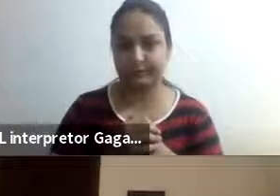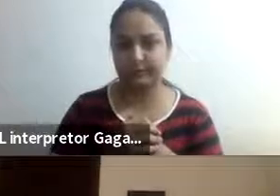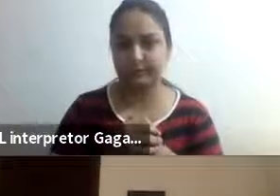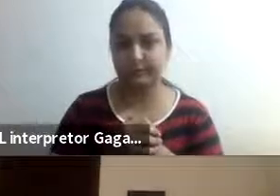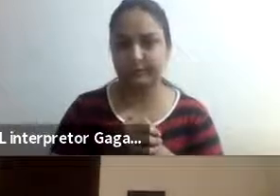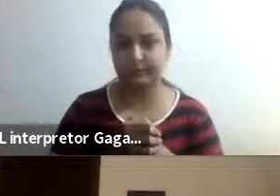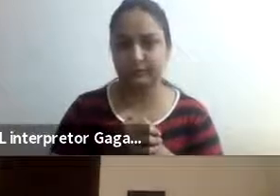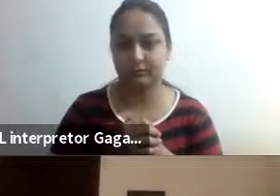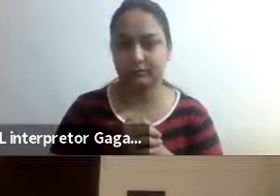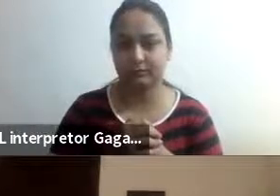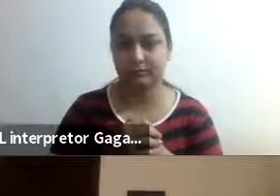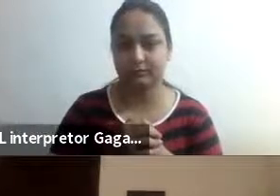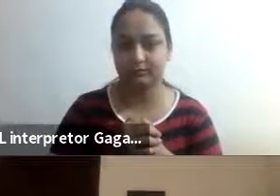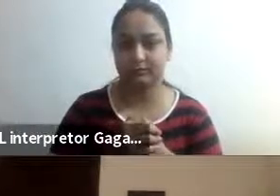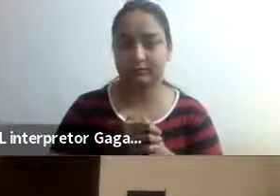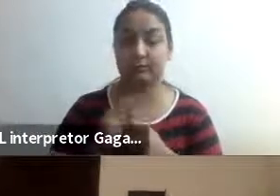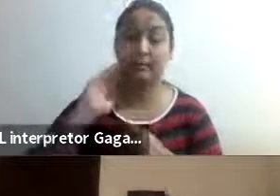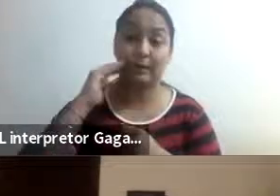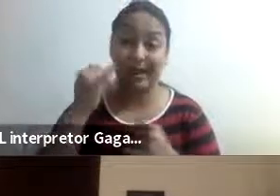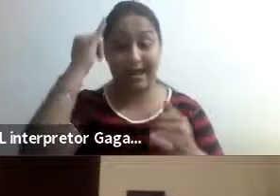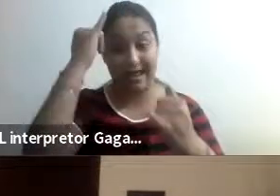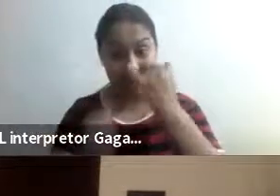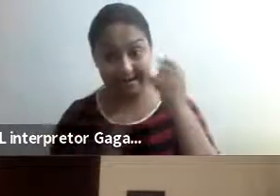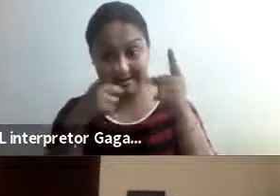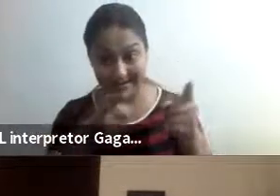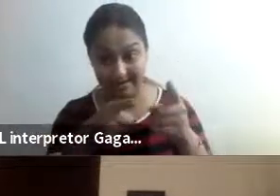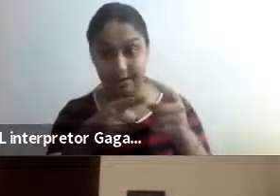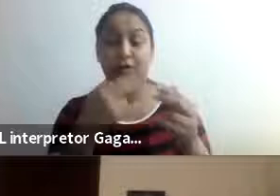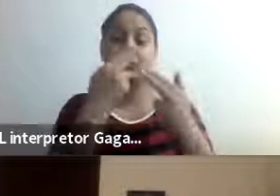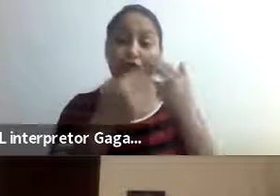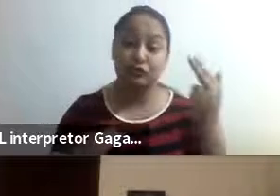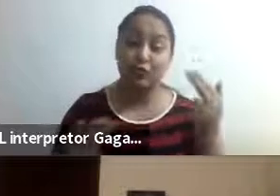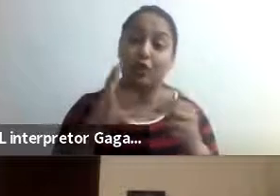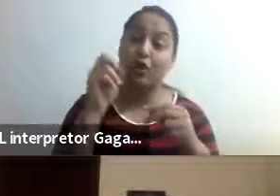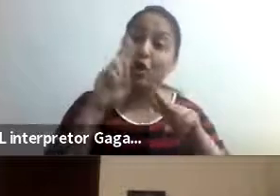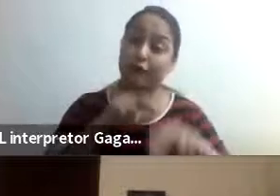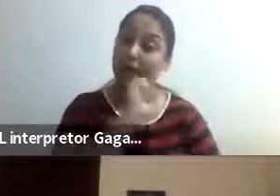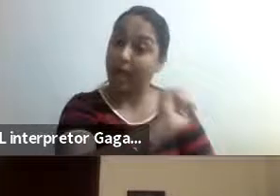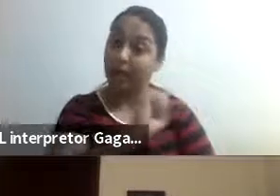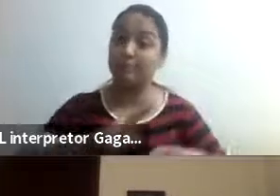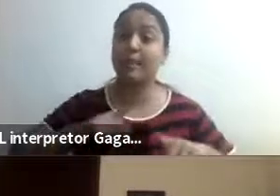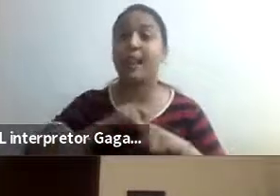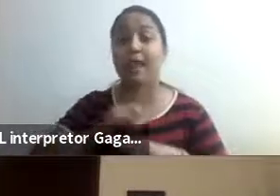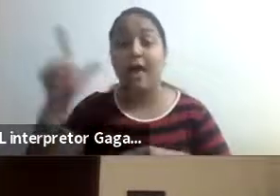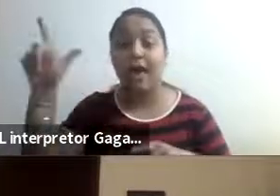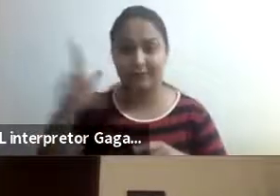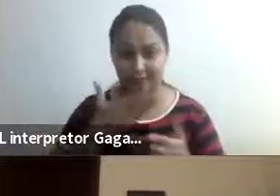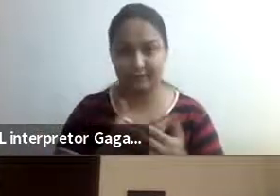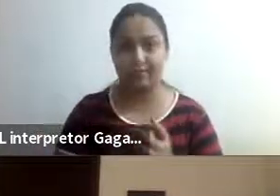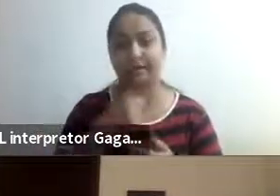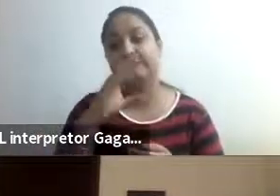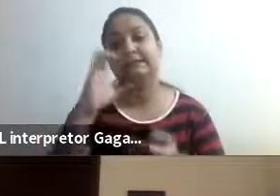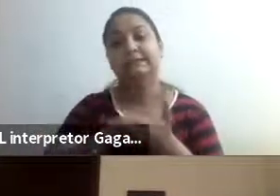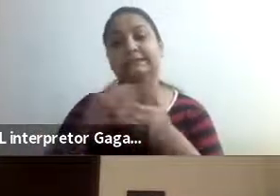Um, so when we enter part one, the story of her life, uh, we enter with chapter